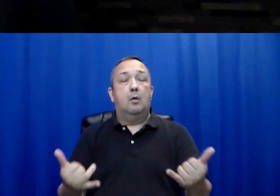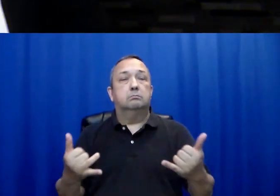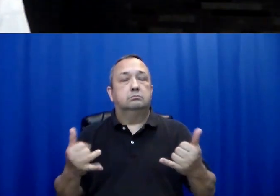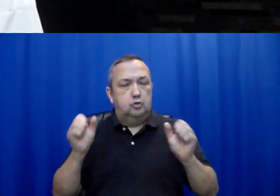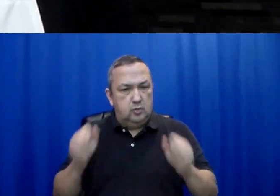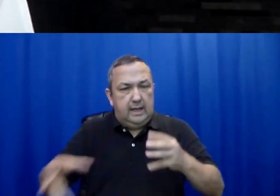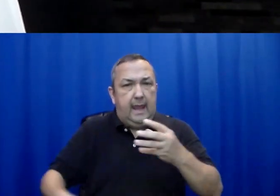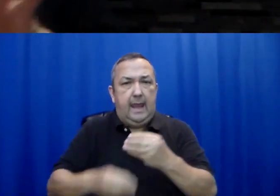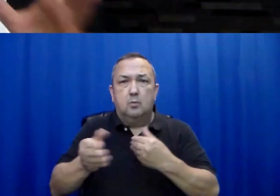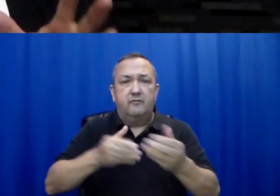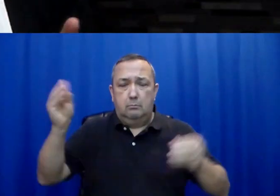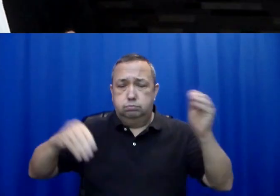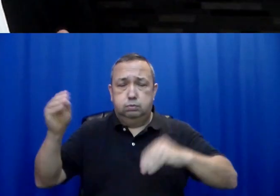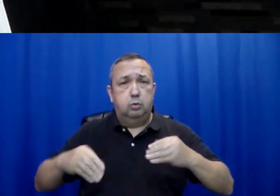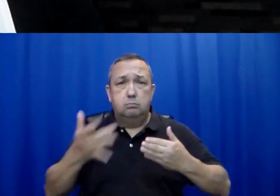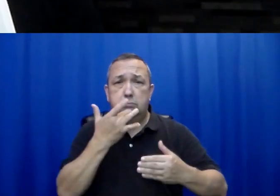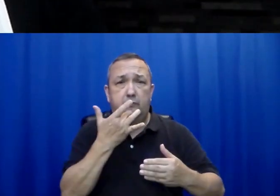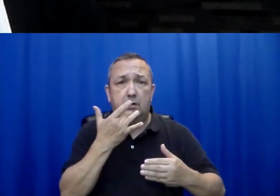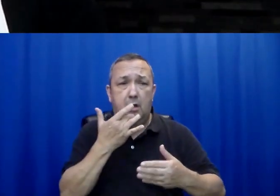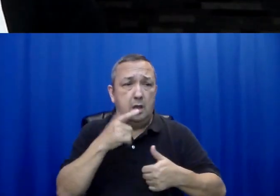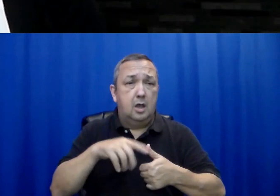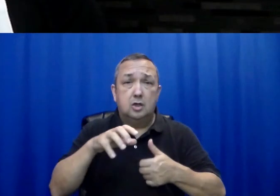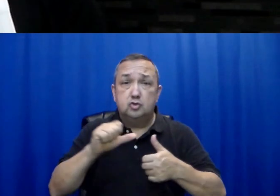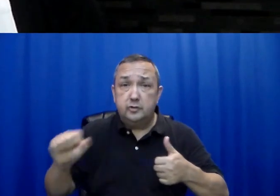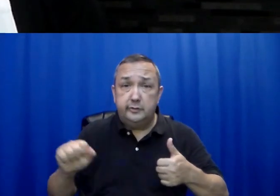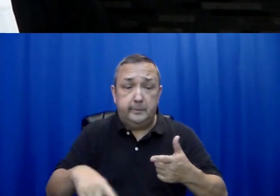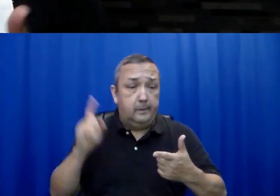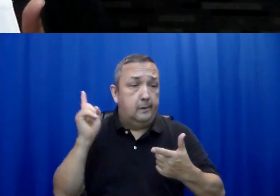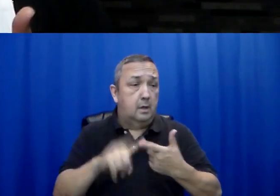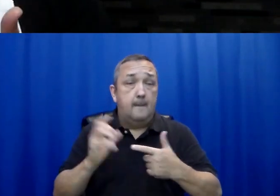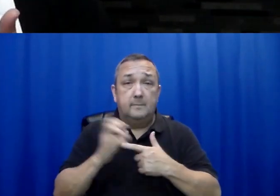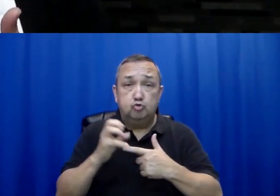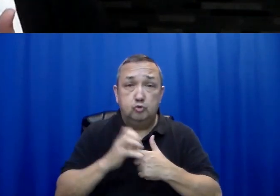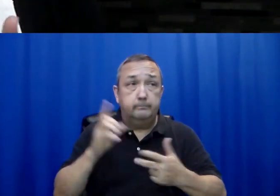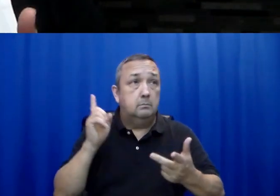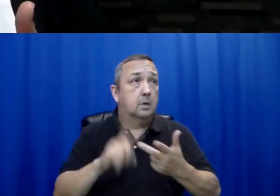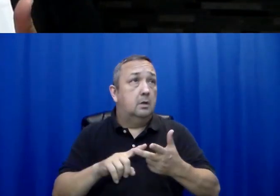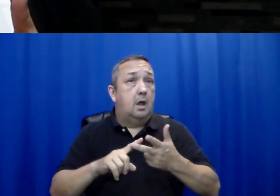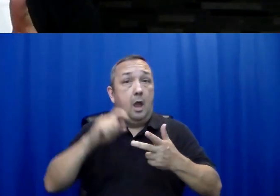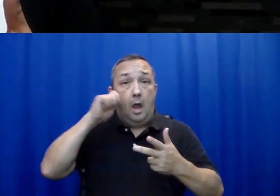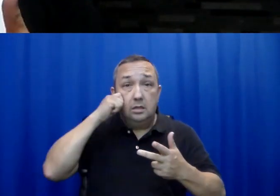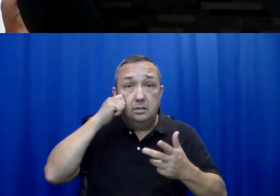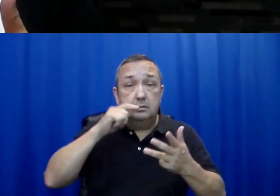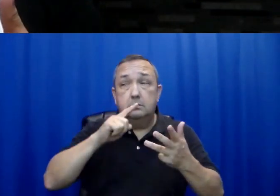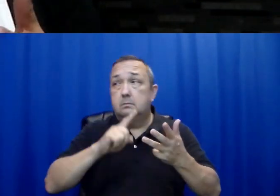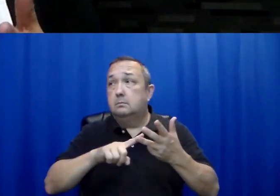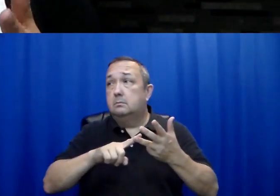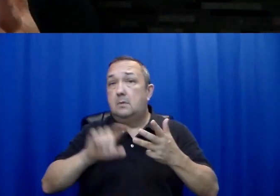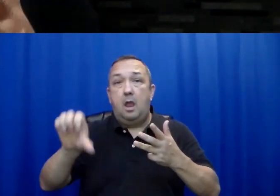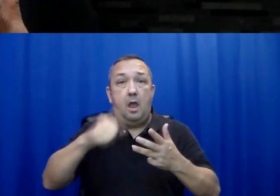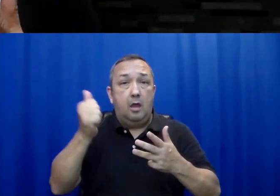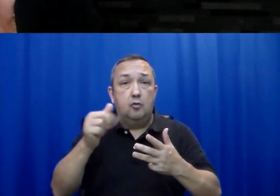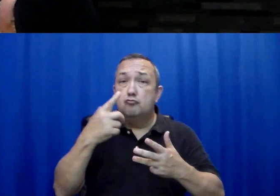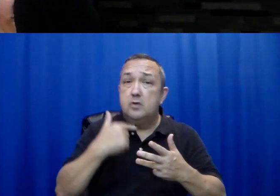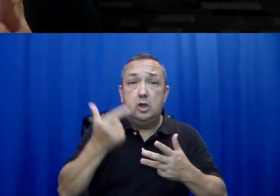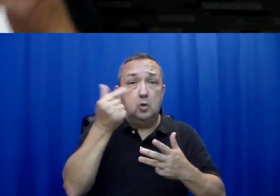Now at this point, you can add whatever you like to these. You can put in cooked sausage, you can put in mushrooms, you can put in onions, you can put in